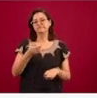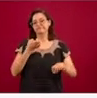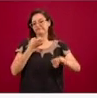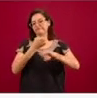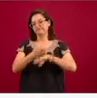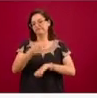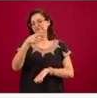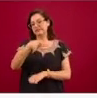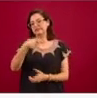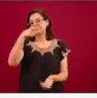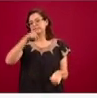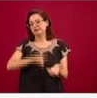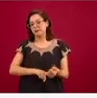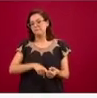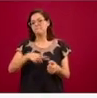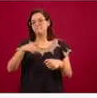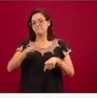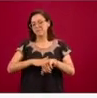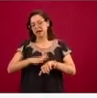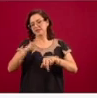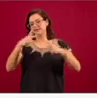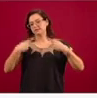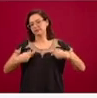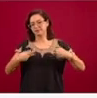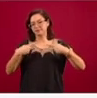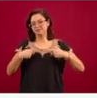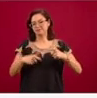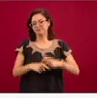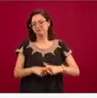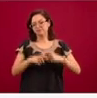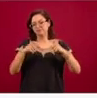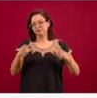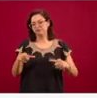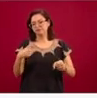highest concentration of infected cases per state.